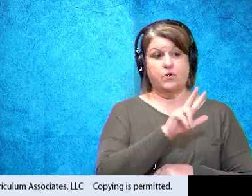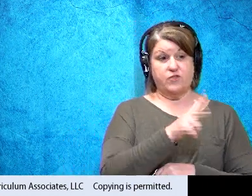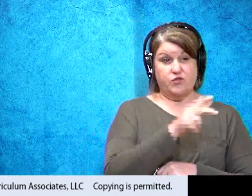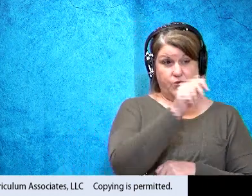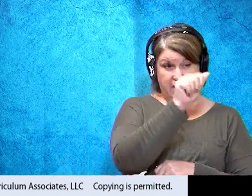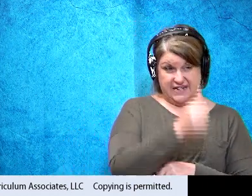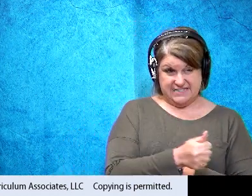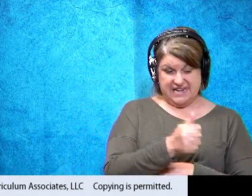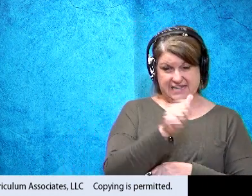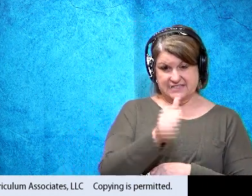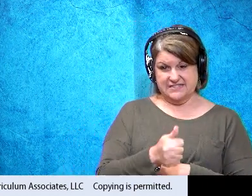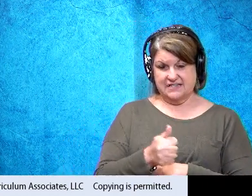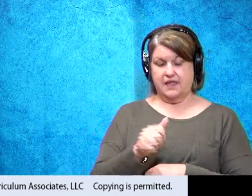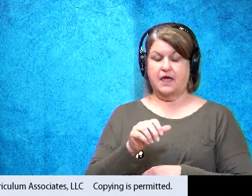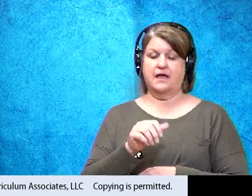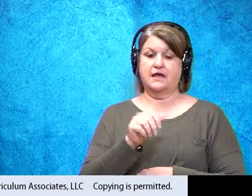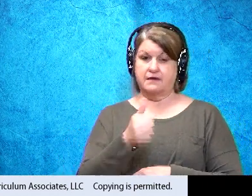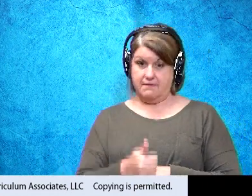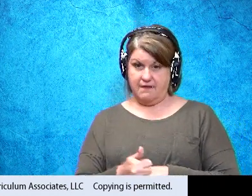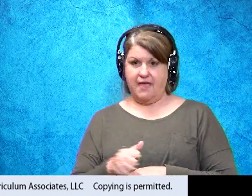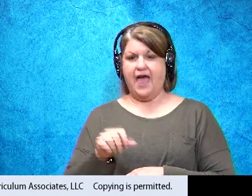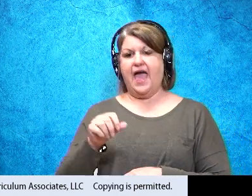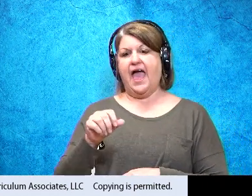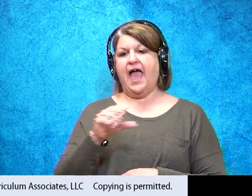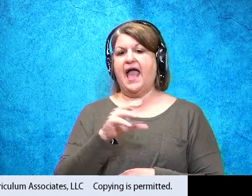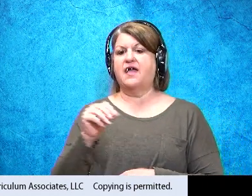and our 2 ones.